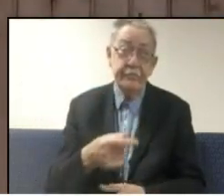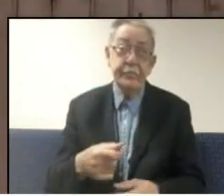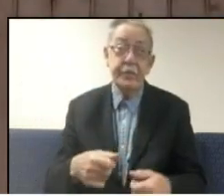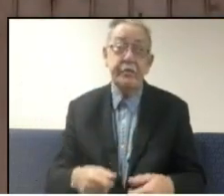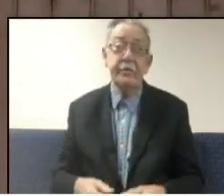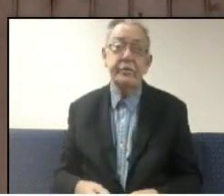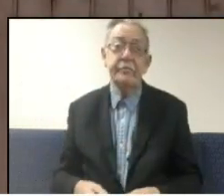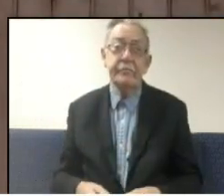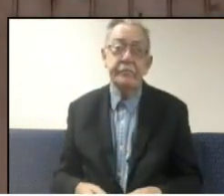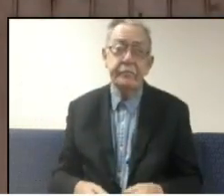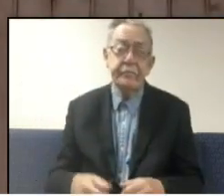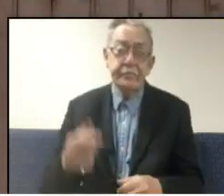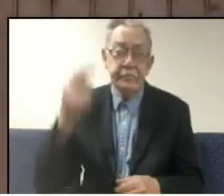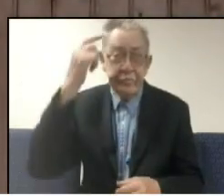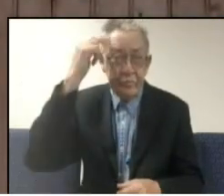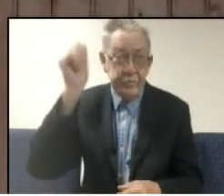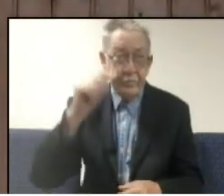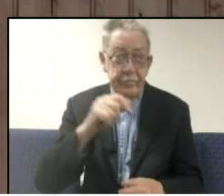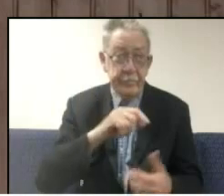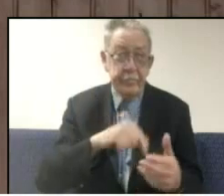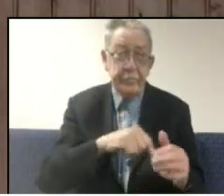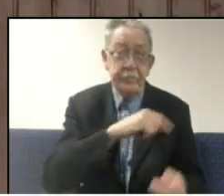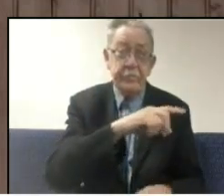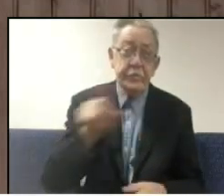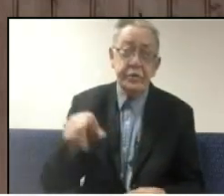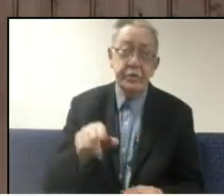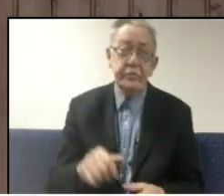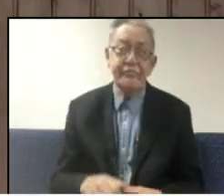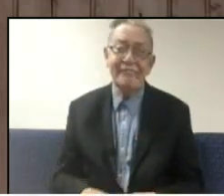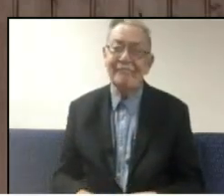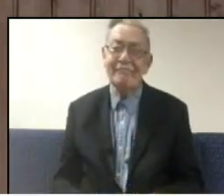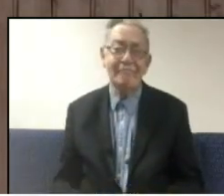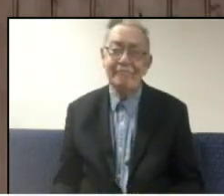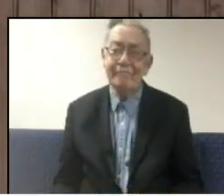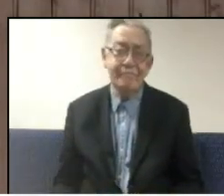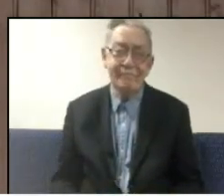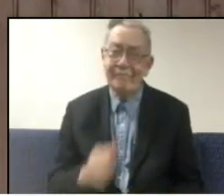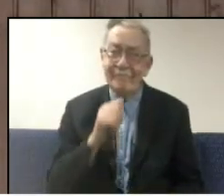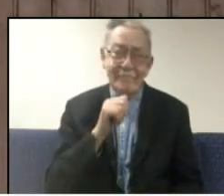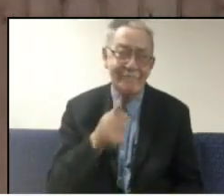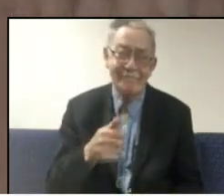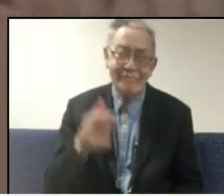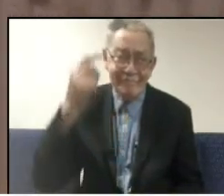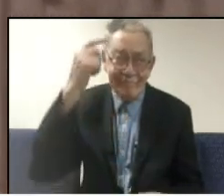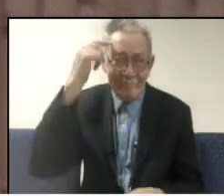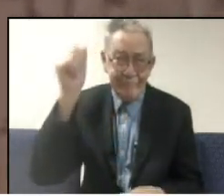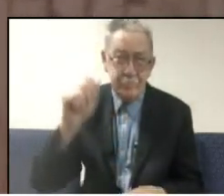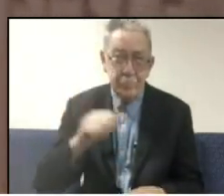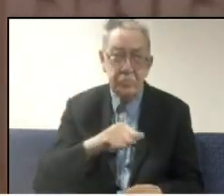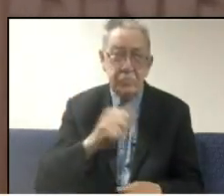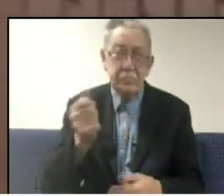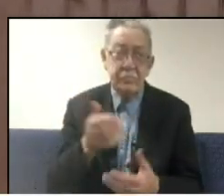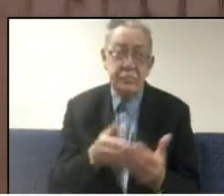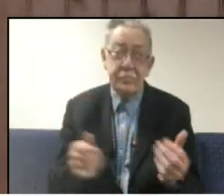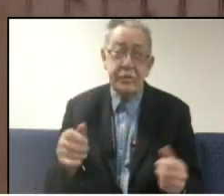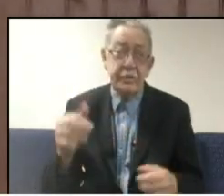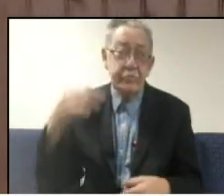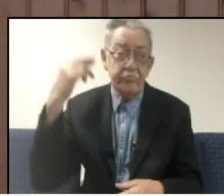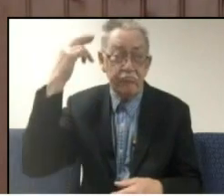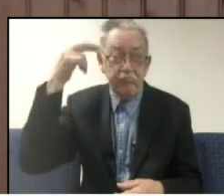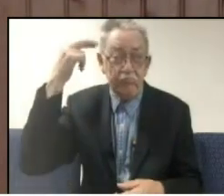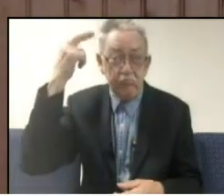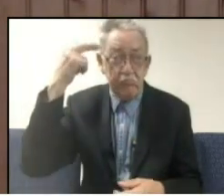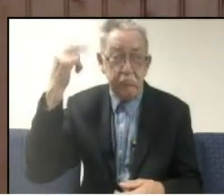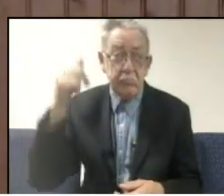the call to you. He does it just out of His grace, not because of anything else.